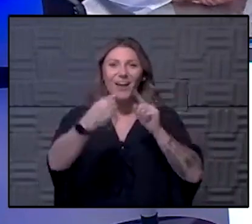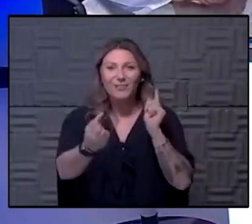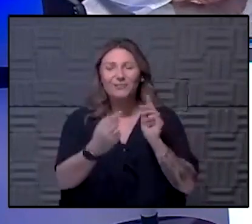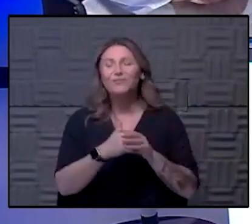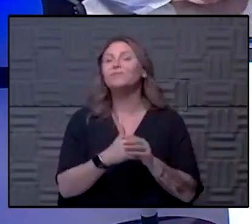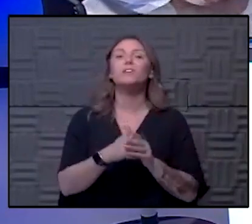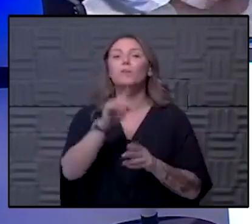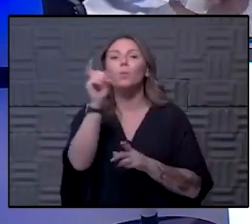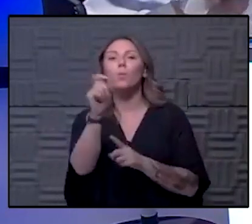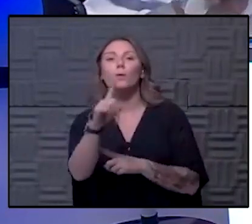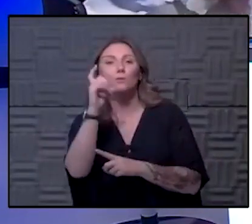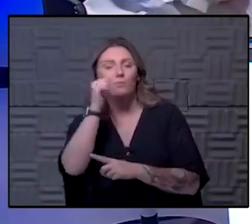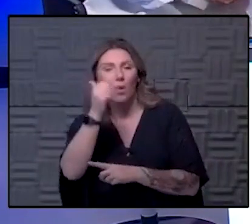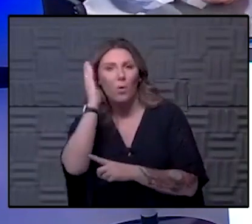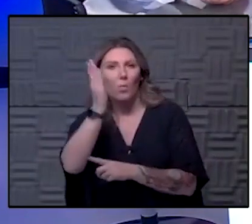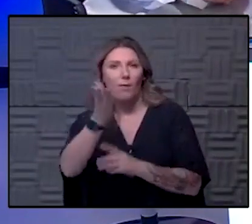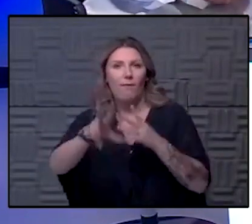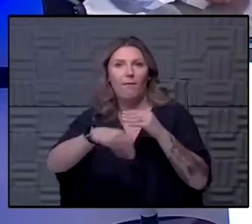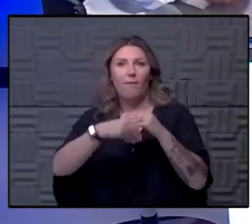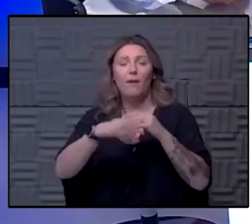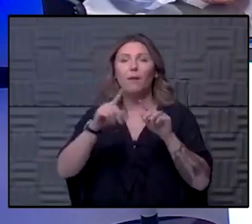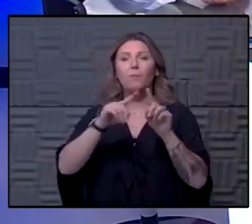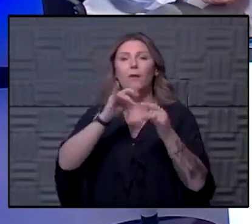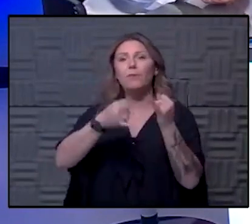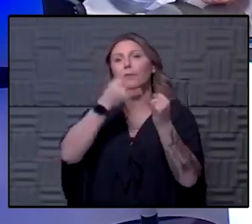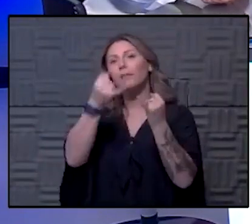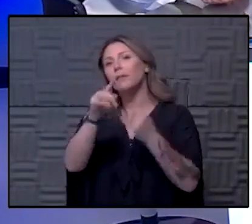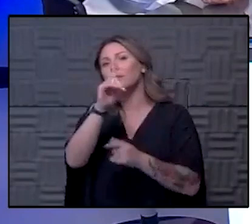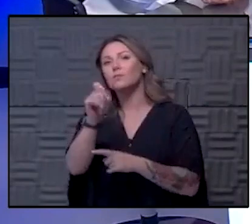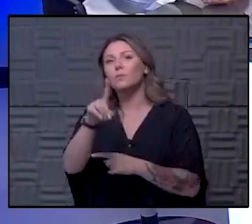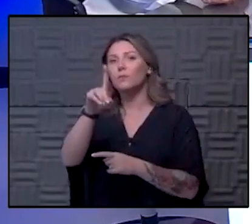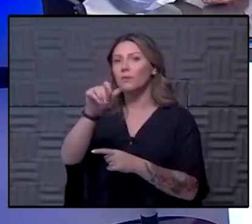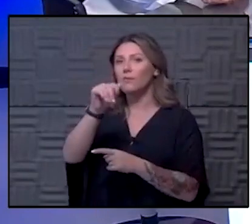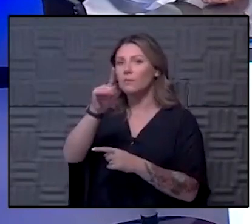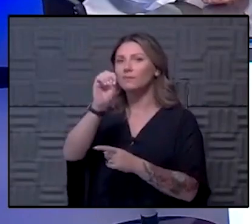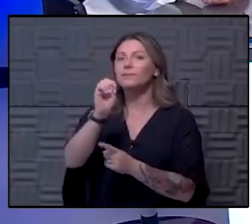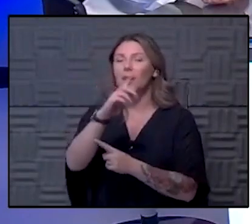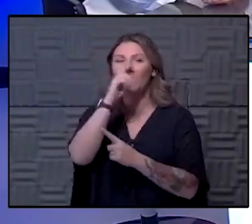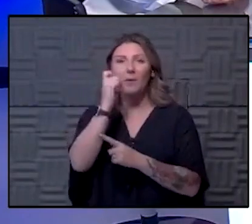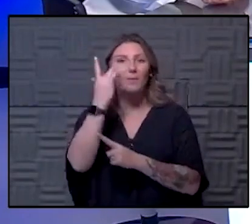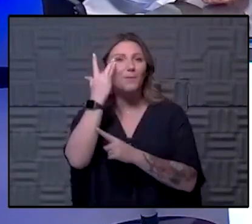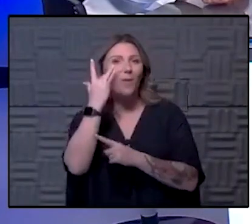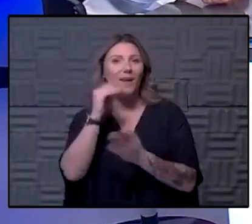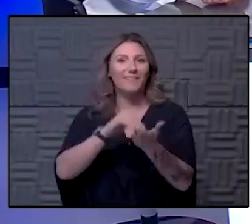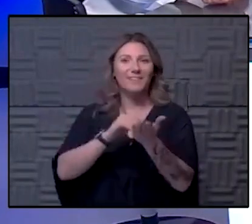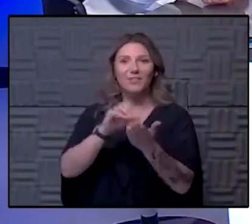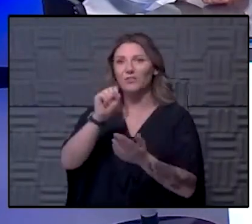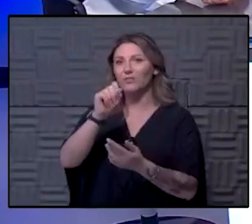promise. I'll put them at the top. But I'm going to give a last question to Dale because we have Dr. Stewart here, and